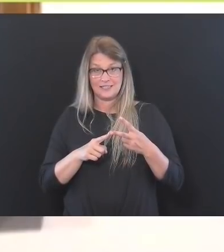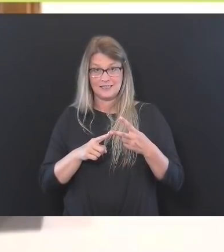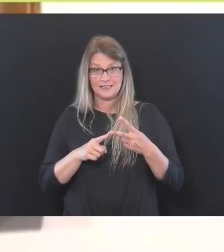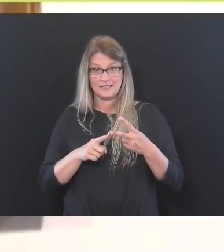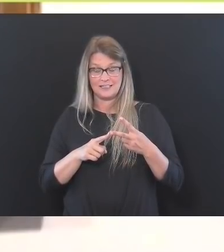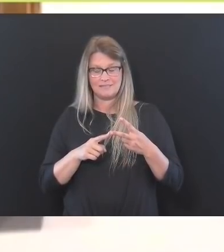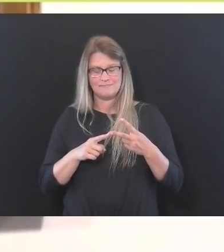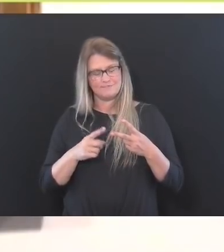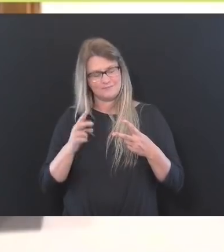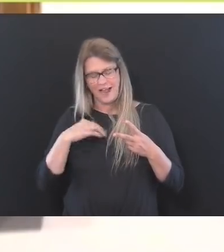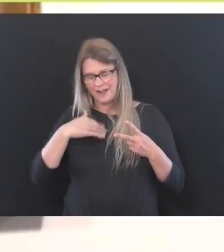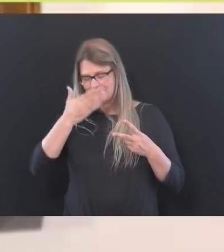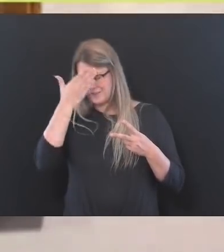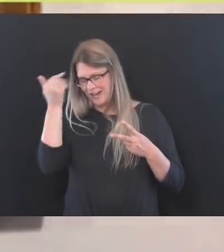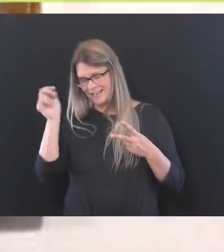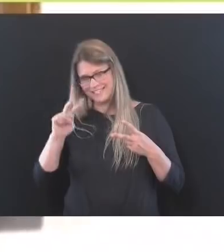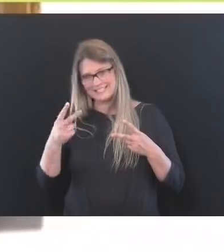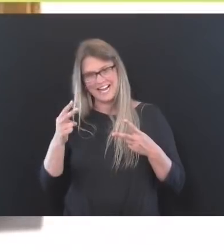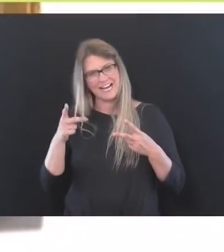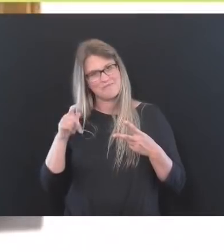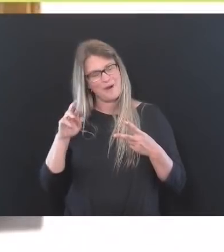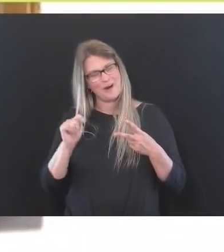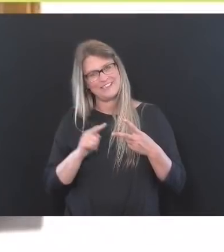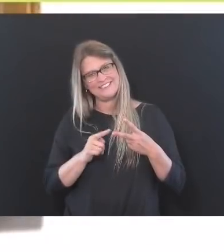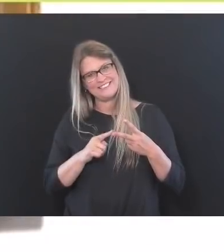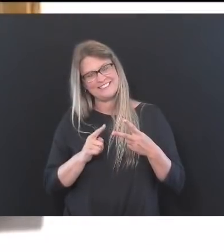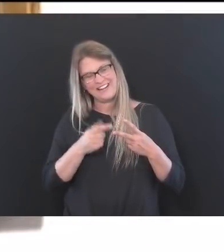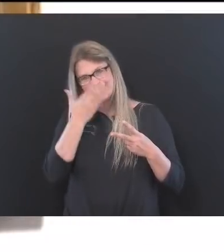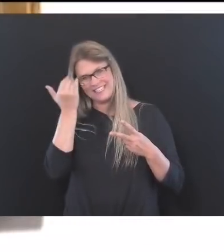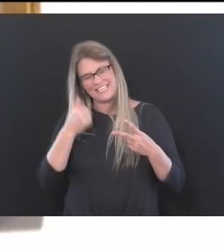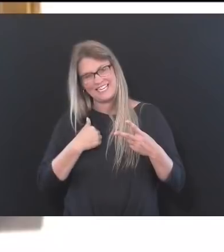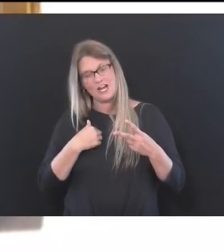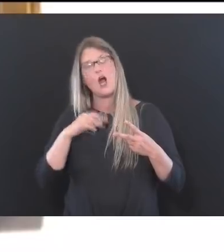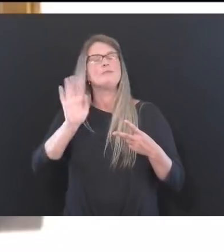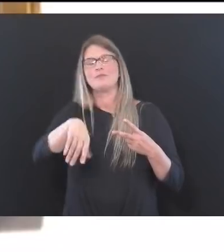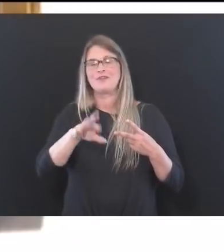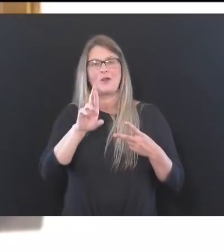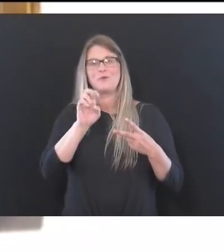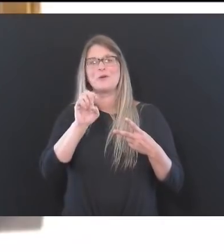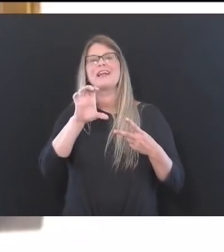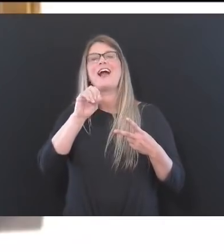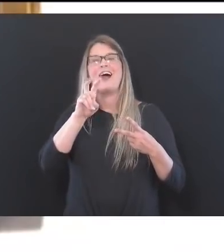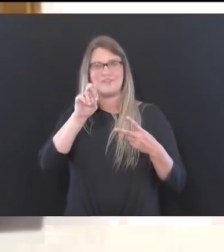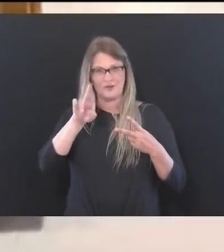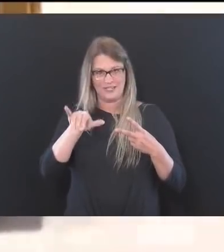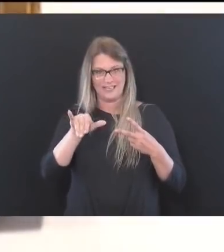second part, I'm actually forgetting, unfortunately. Recovery, that's it.